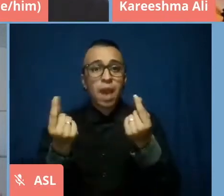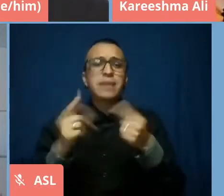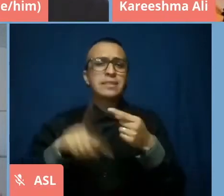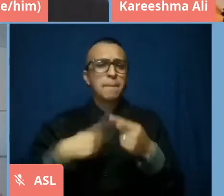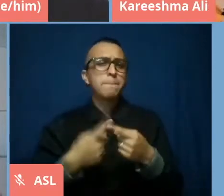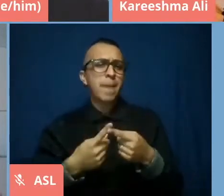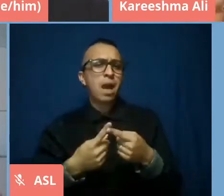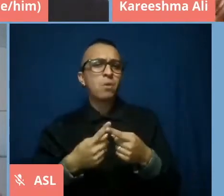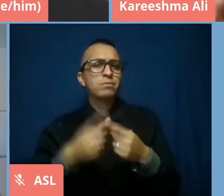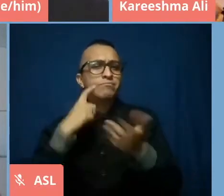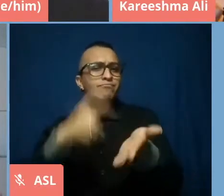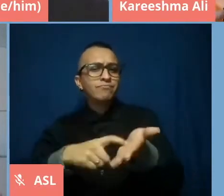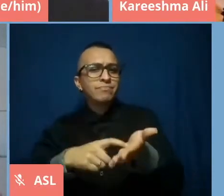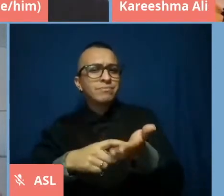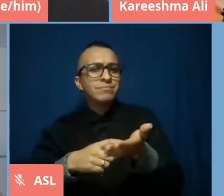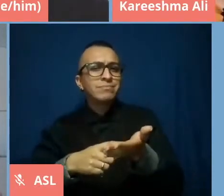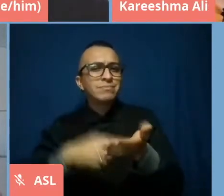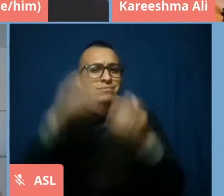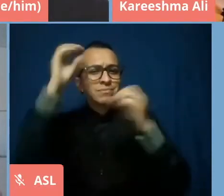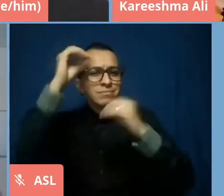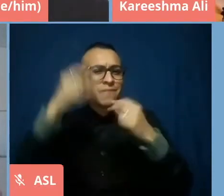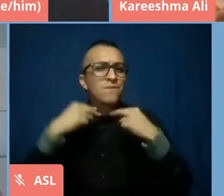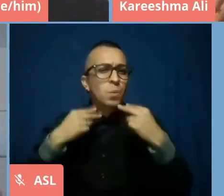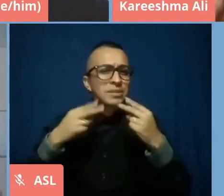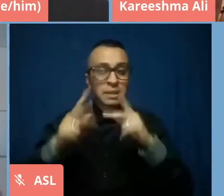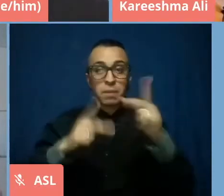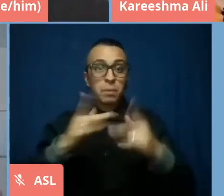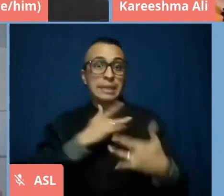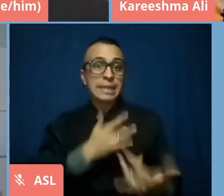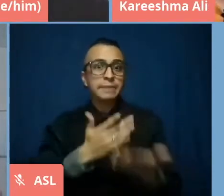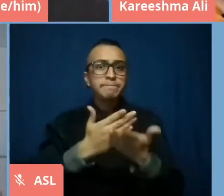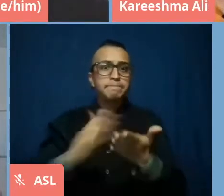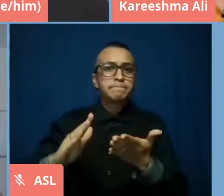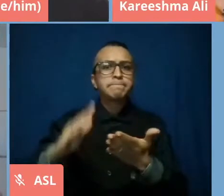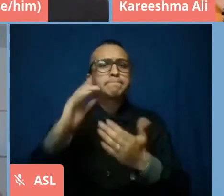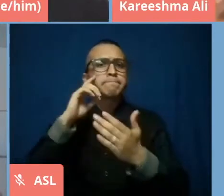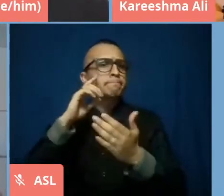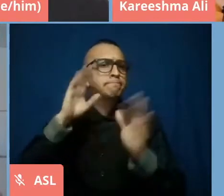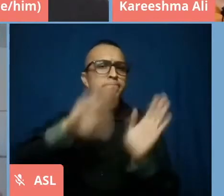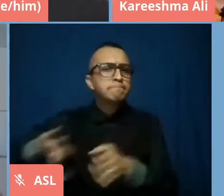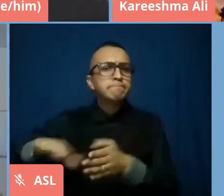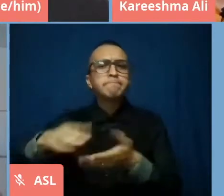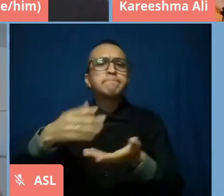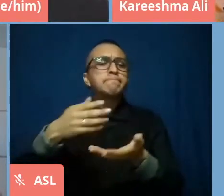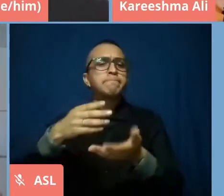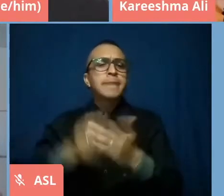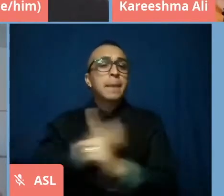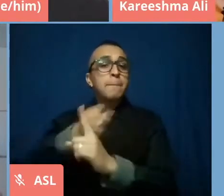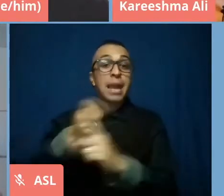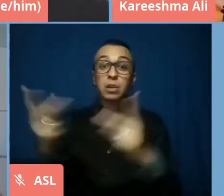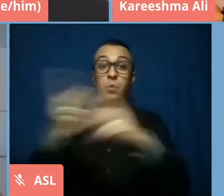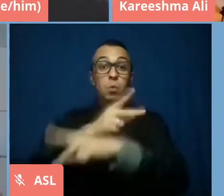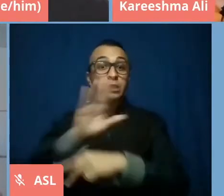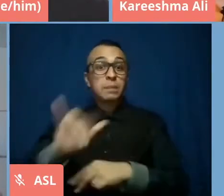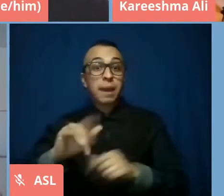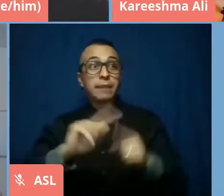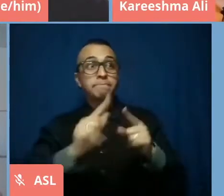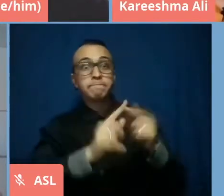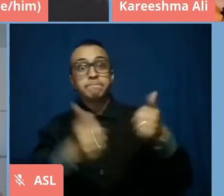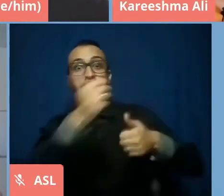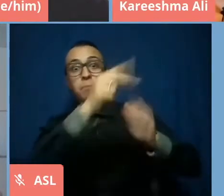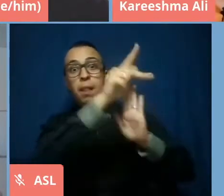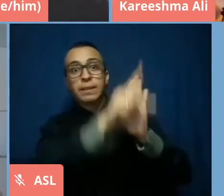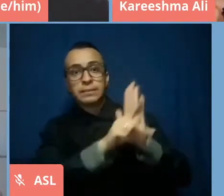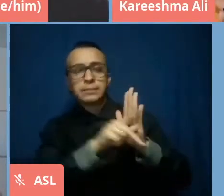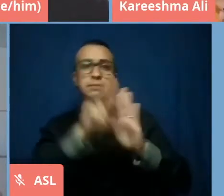voices of those that are typically unheard and those that are impacted the most by policies and by programs and